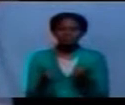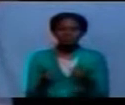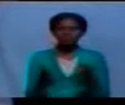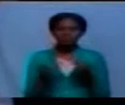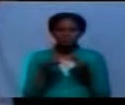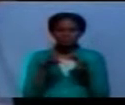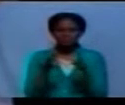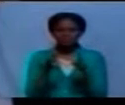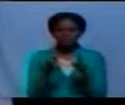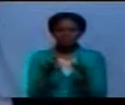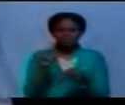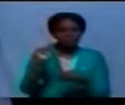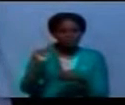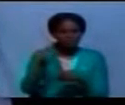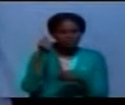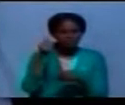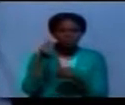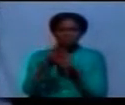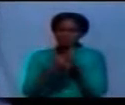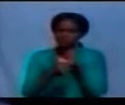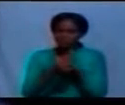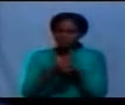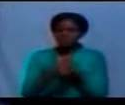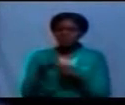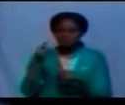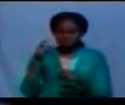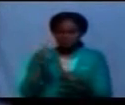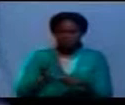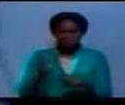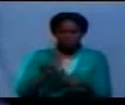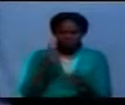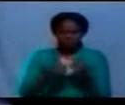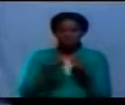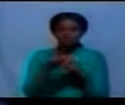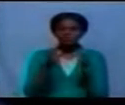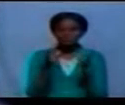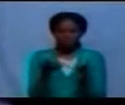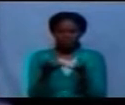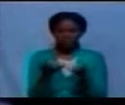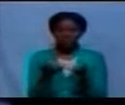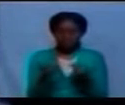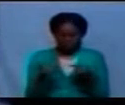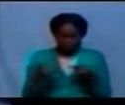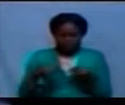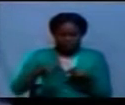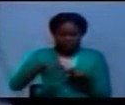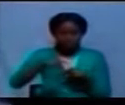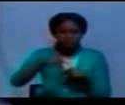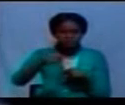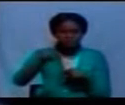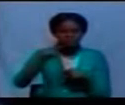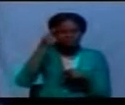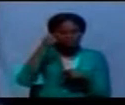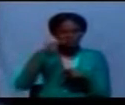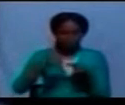is first save, spend what remains. And if you do that consistently for